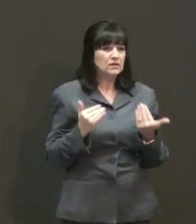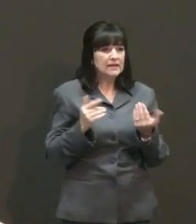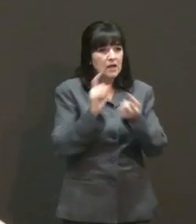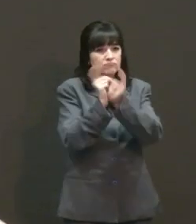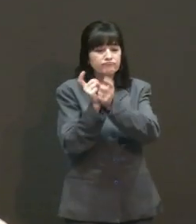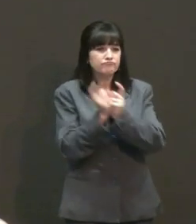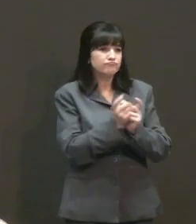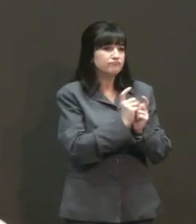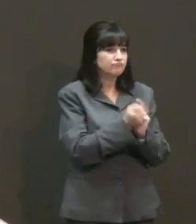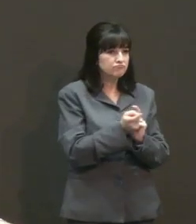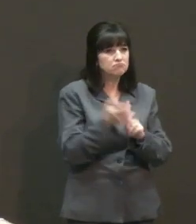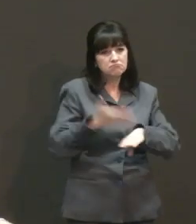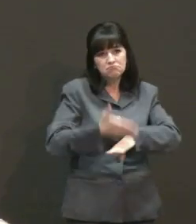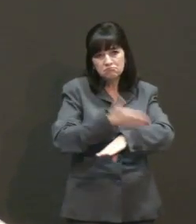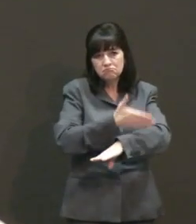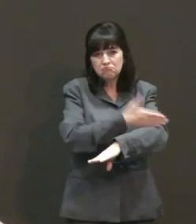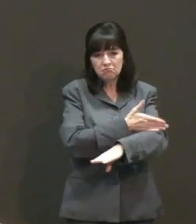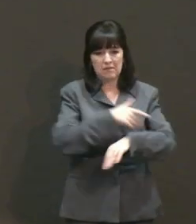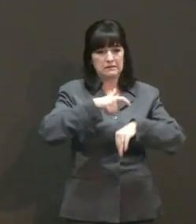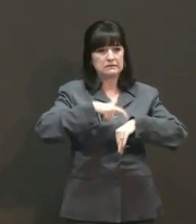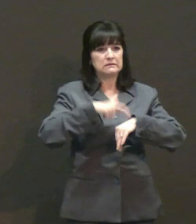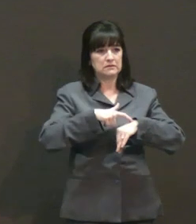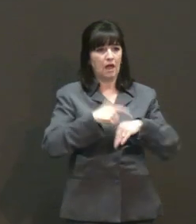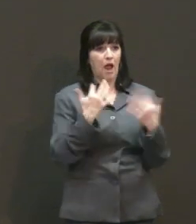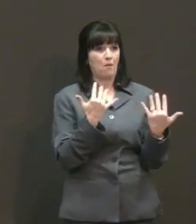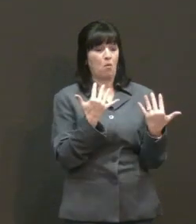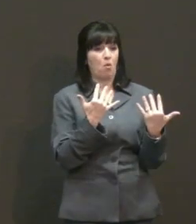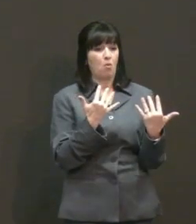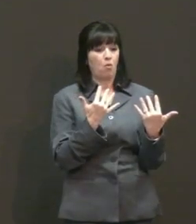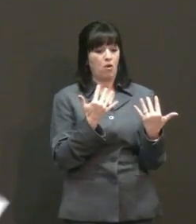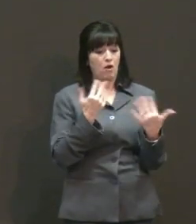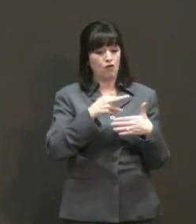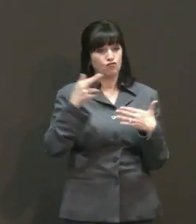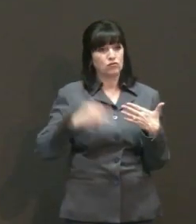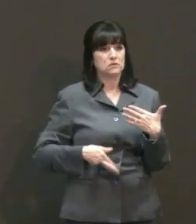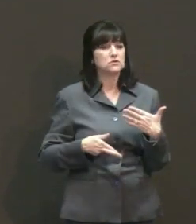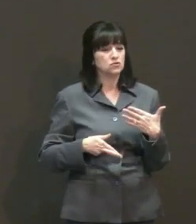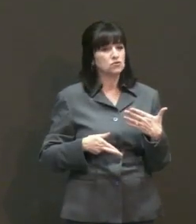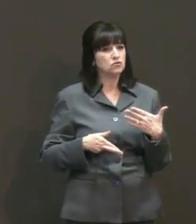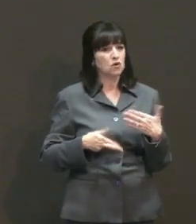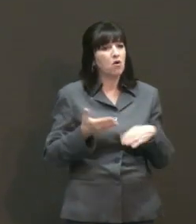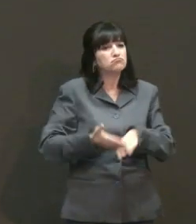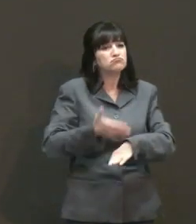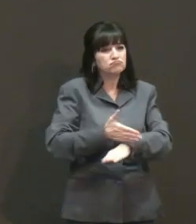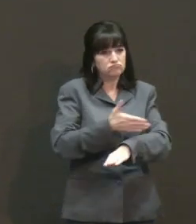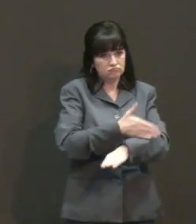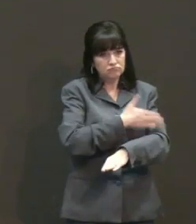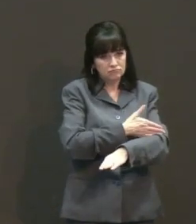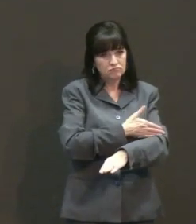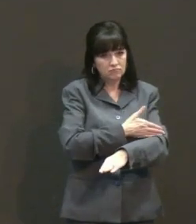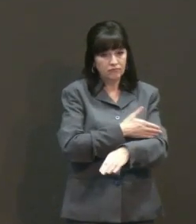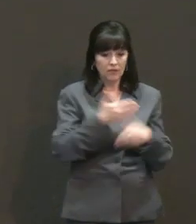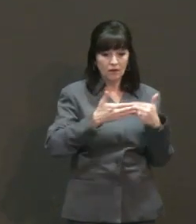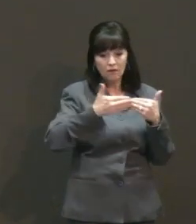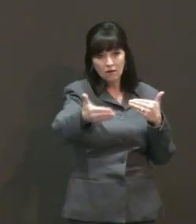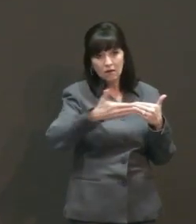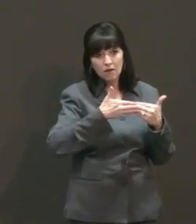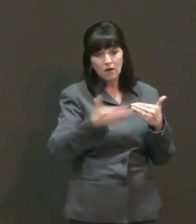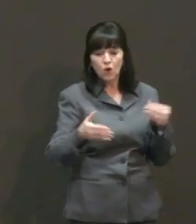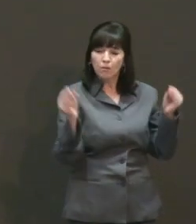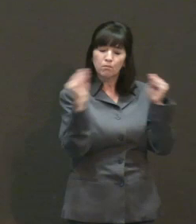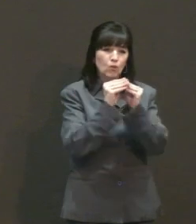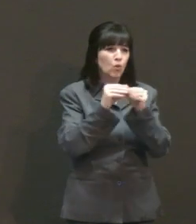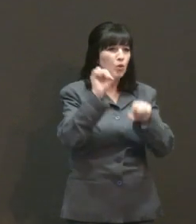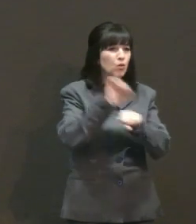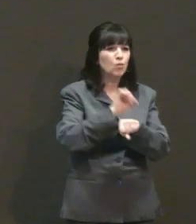also from our public health laboratory. So we still have a lot of work to do to prevent the continued spread of